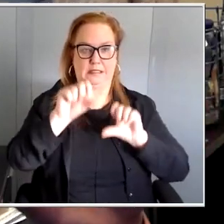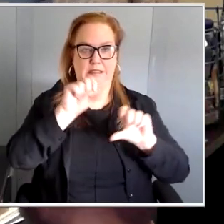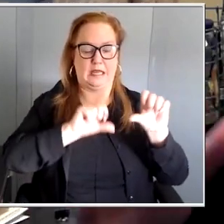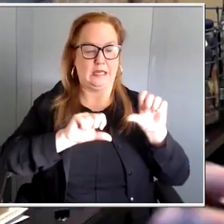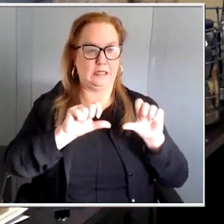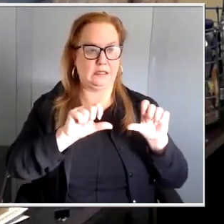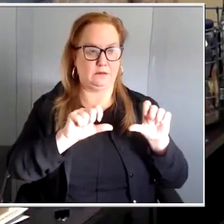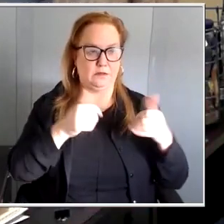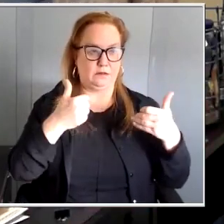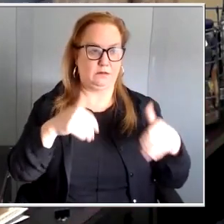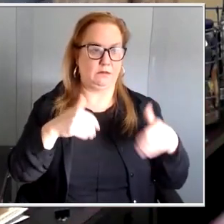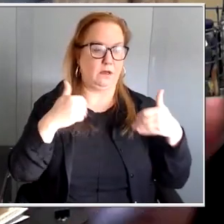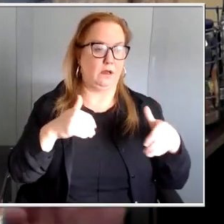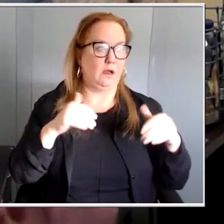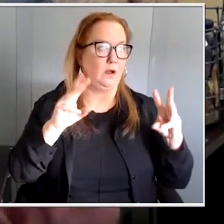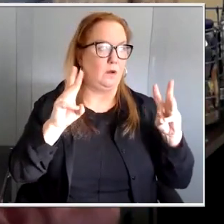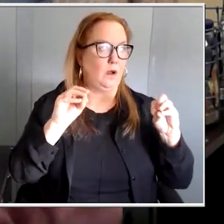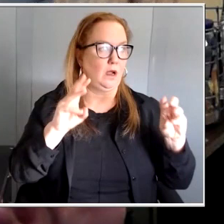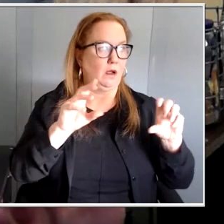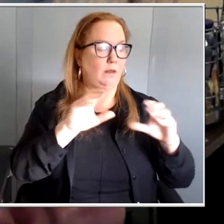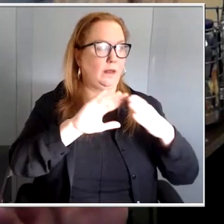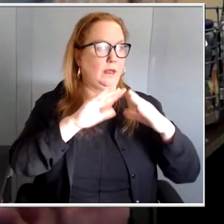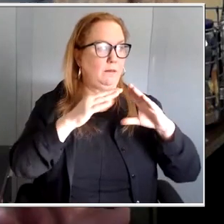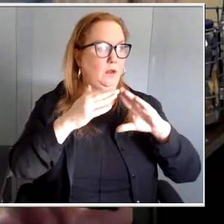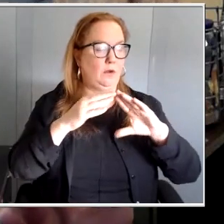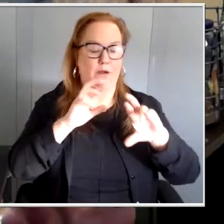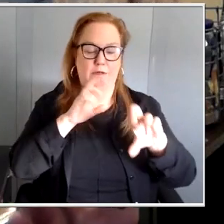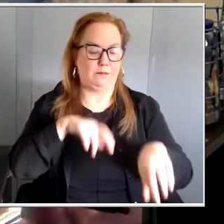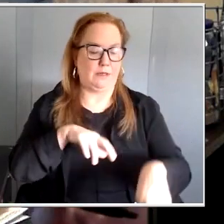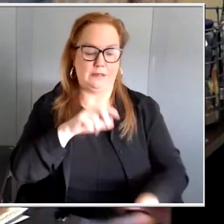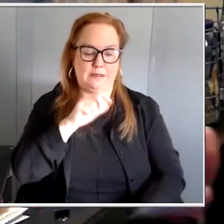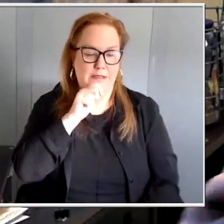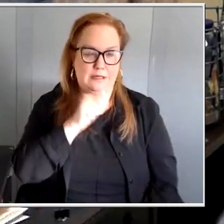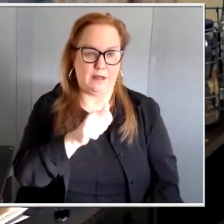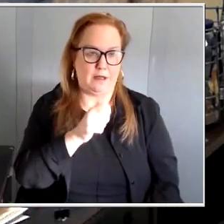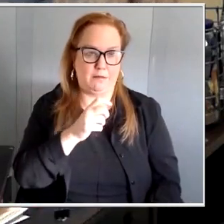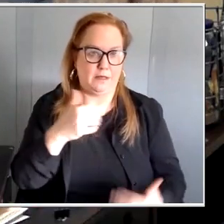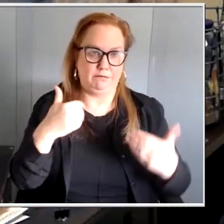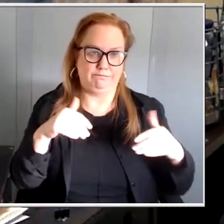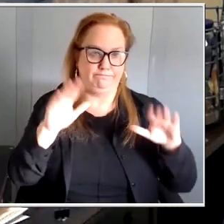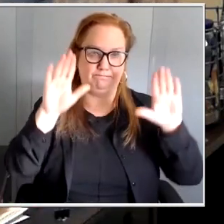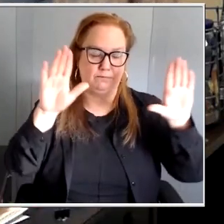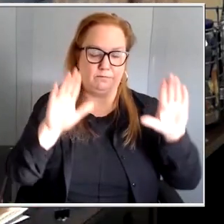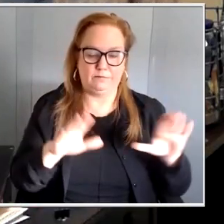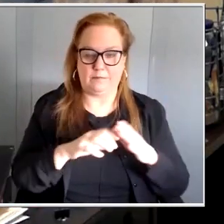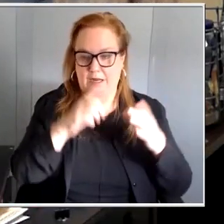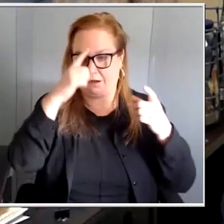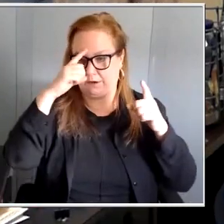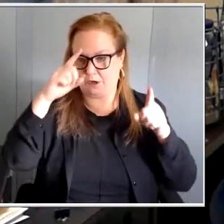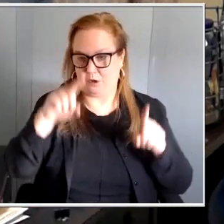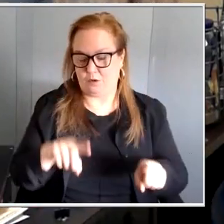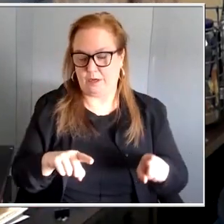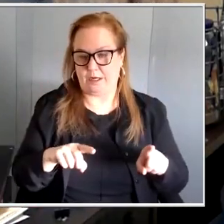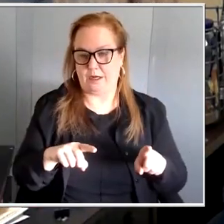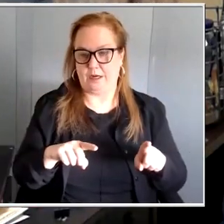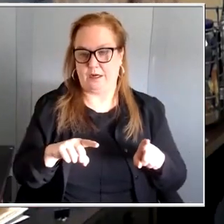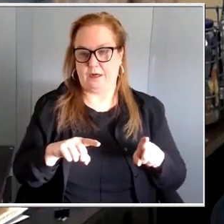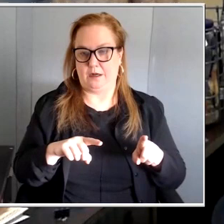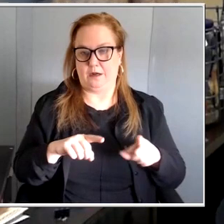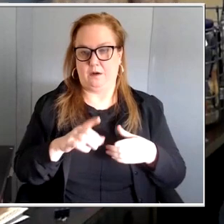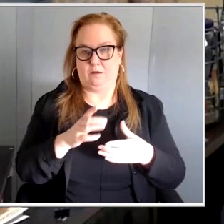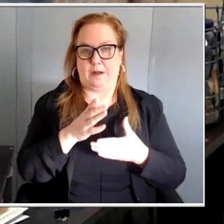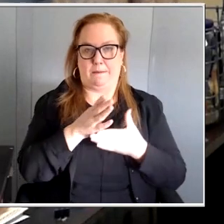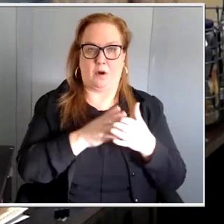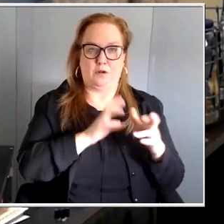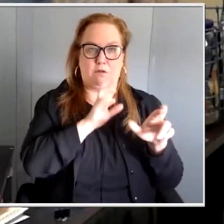was remarkable. The response as a community has not been remarkable, right? I would agree. I mean, we partially responded. It's